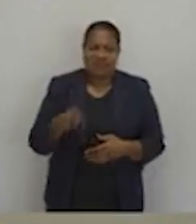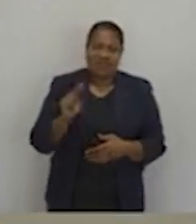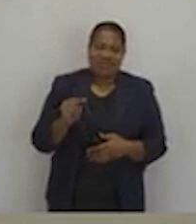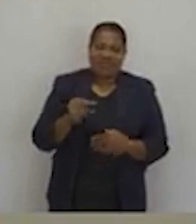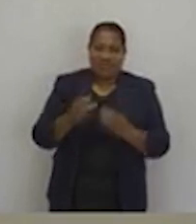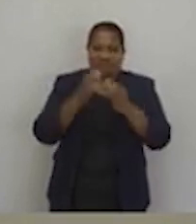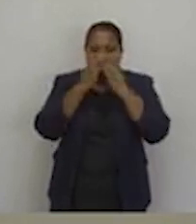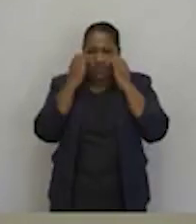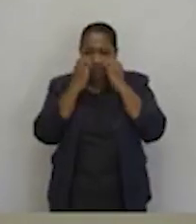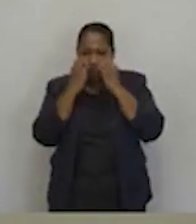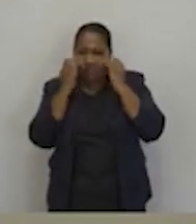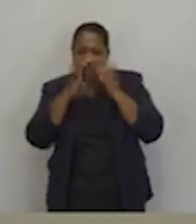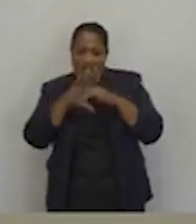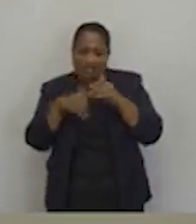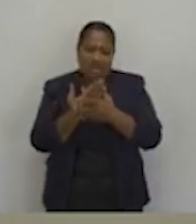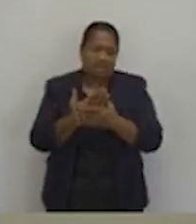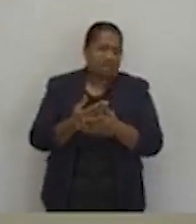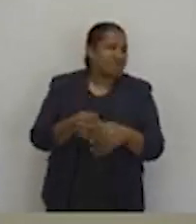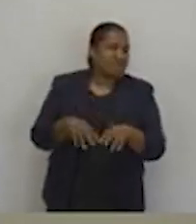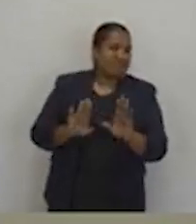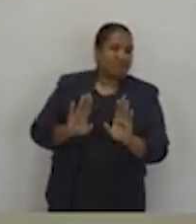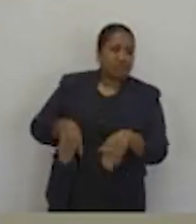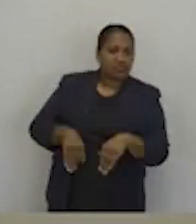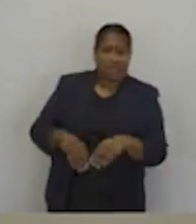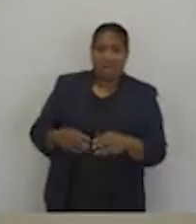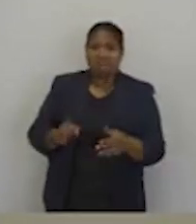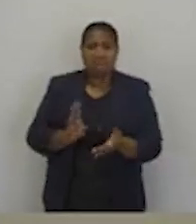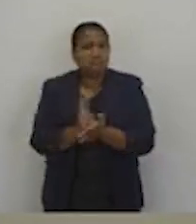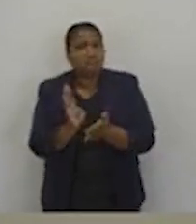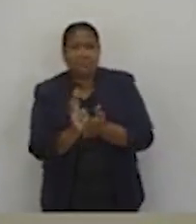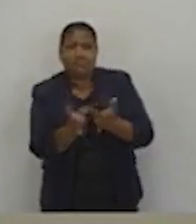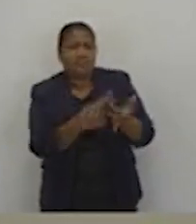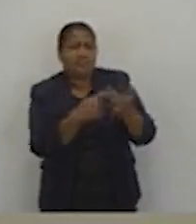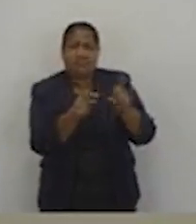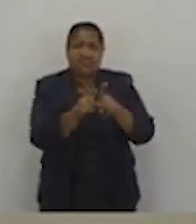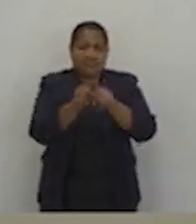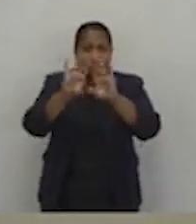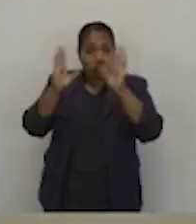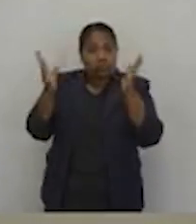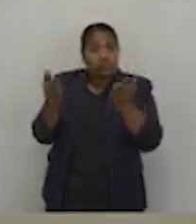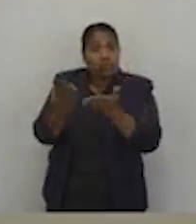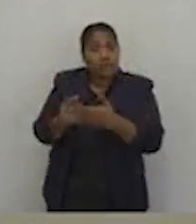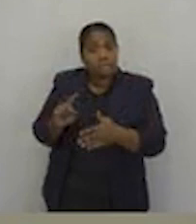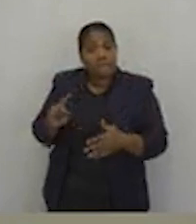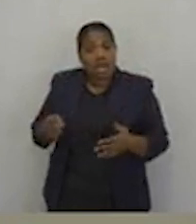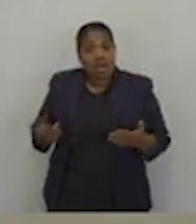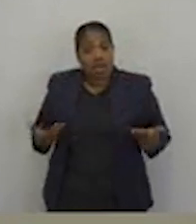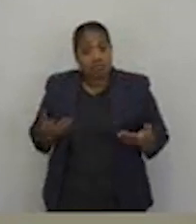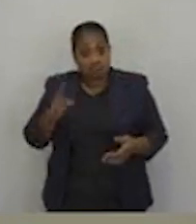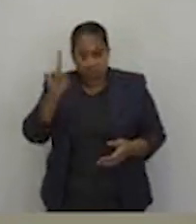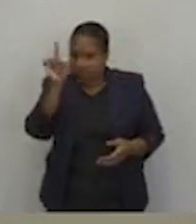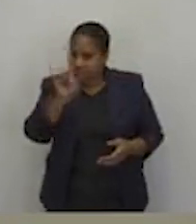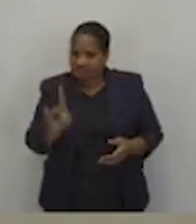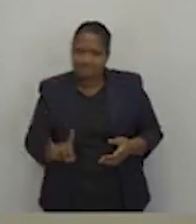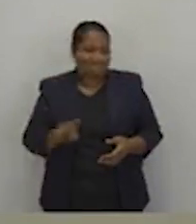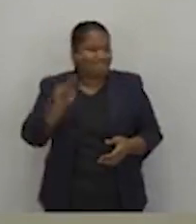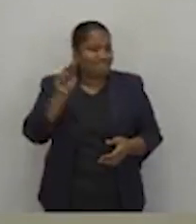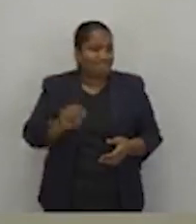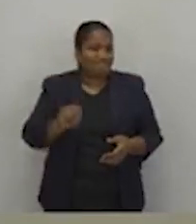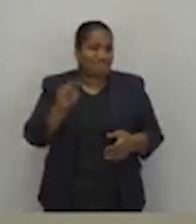every day, like billions of others have around the world. But today, that needs to